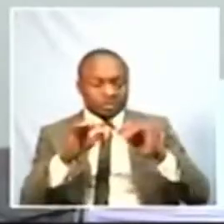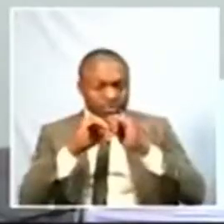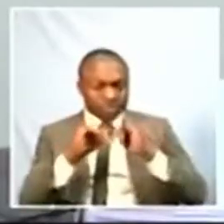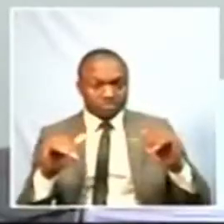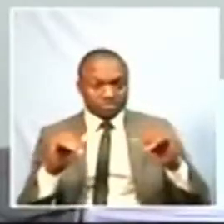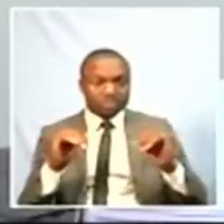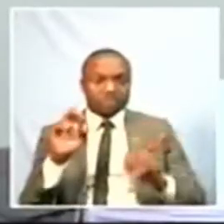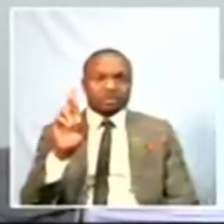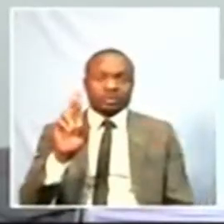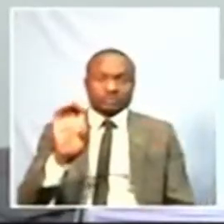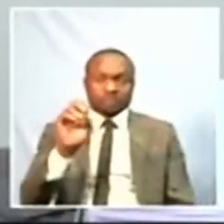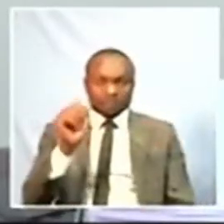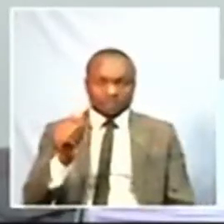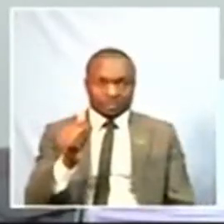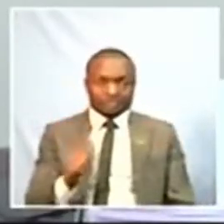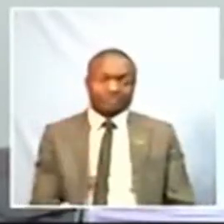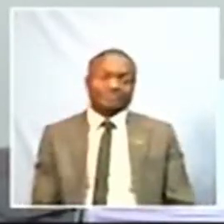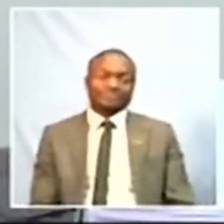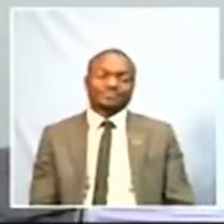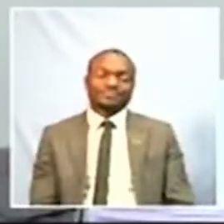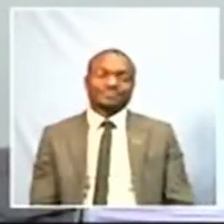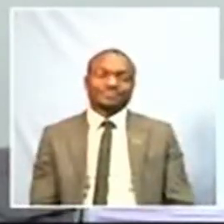RIA?